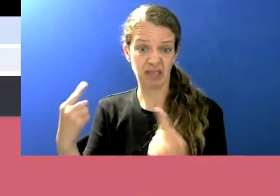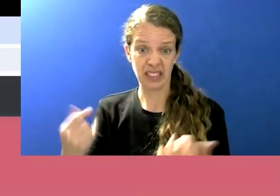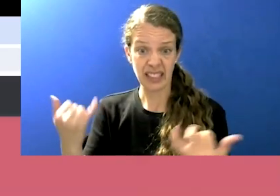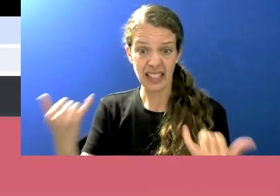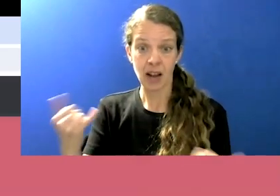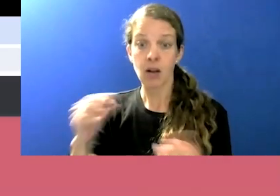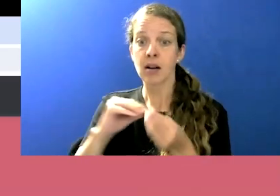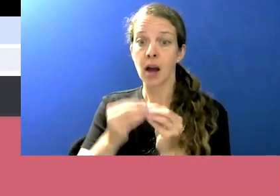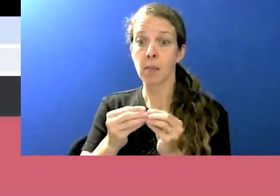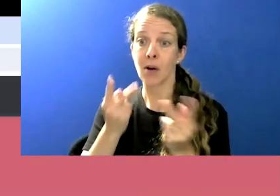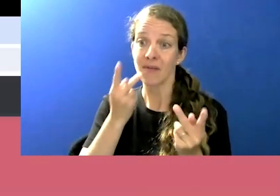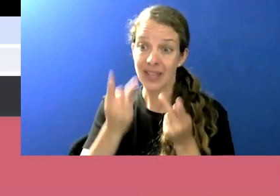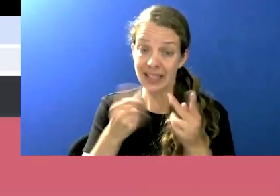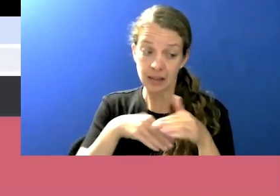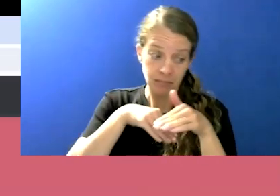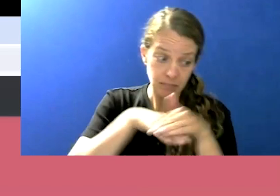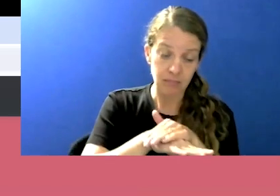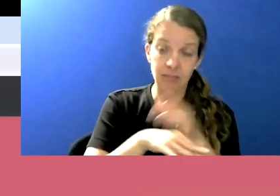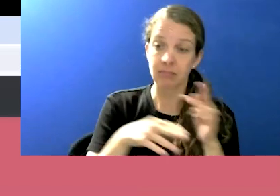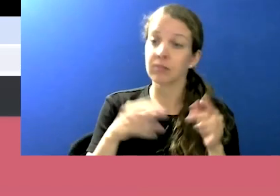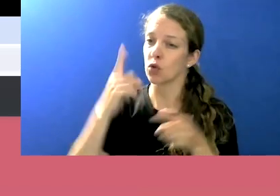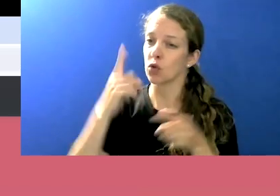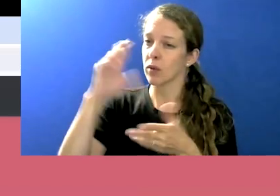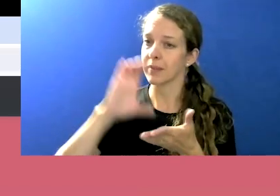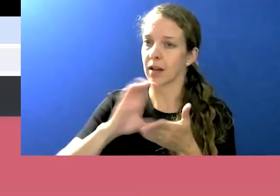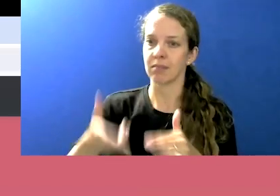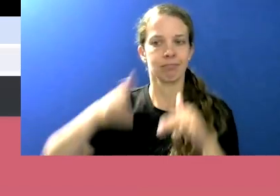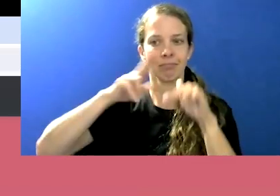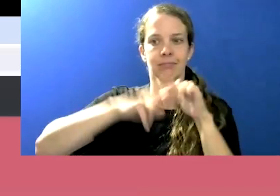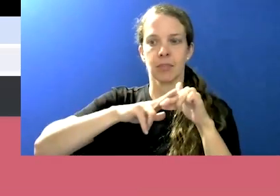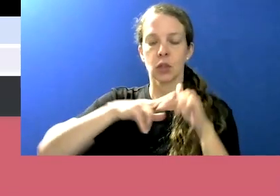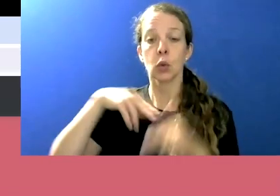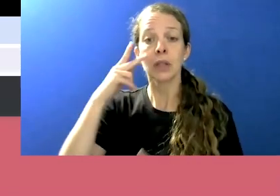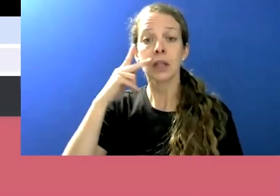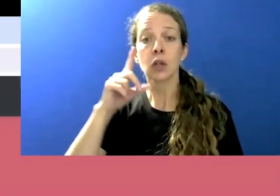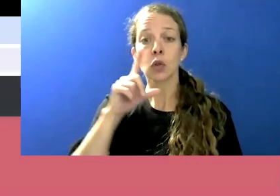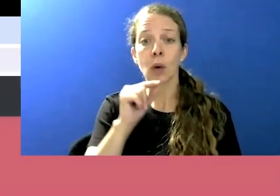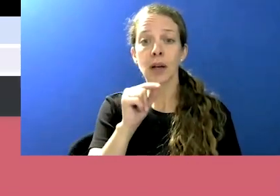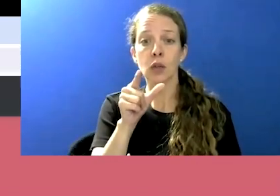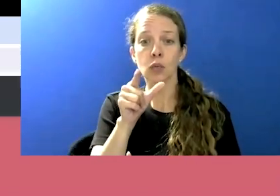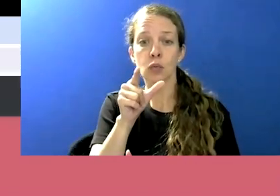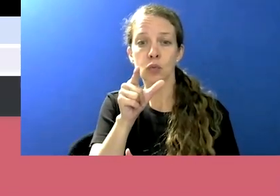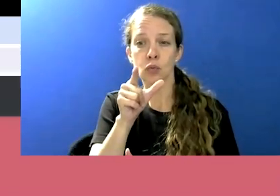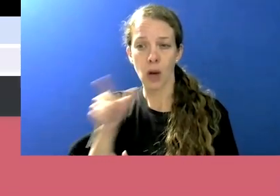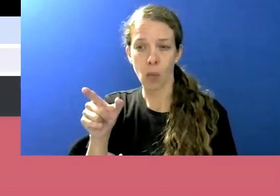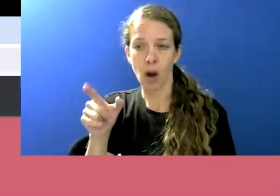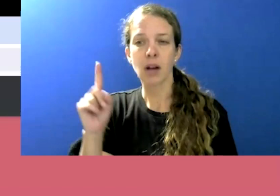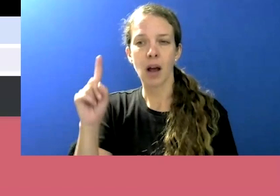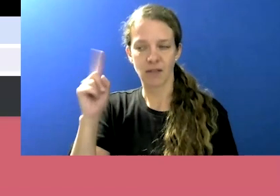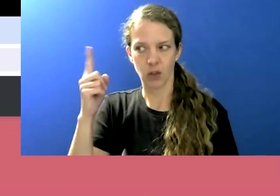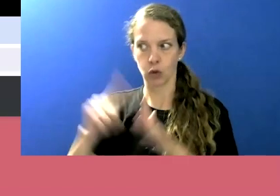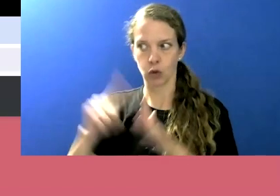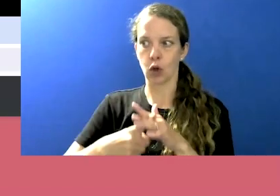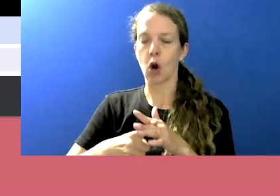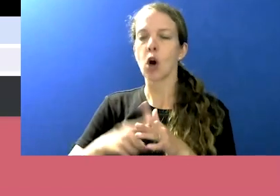of visits to the Dream Center has increased. As you can see, in 2021, that's when I first started at the Dream Center as an